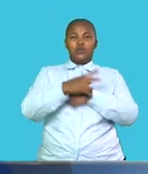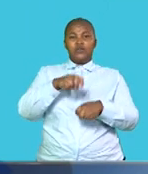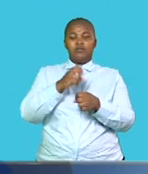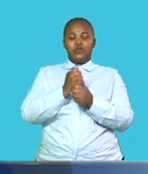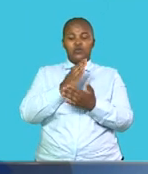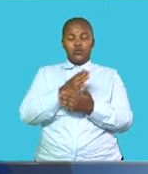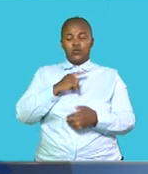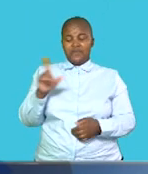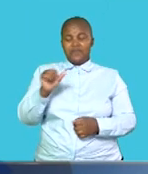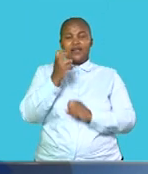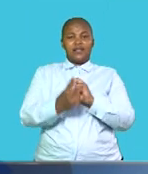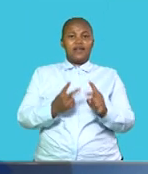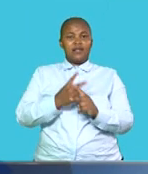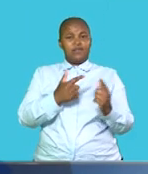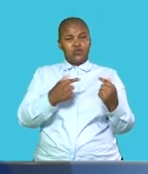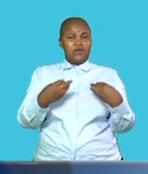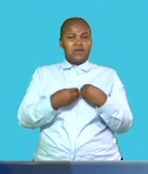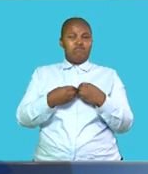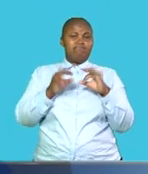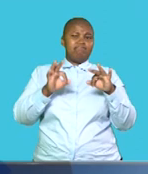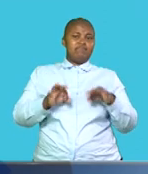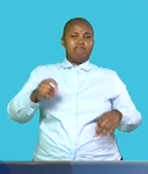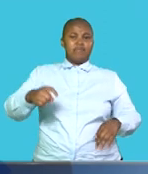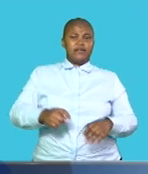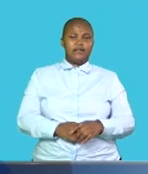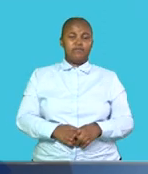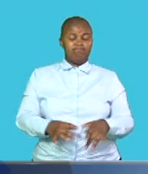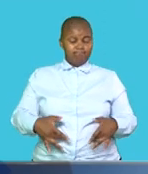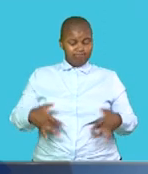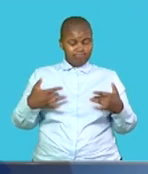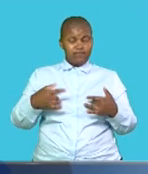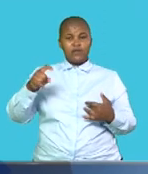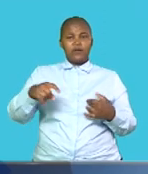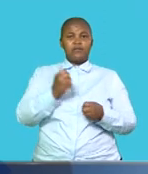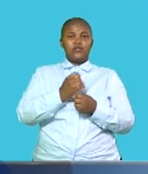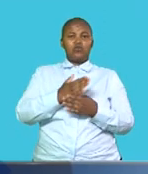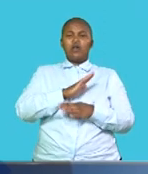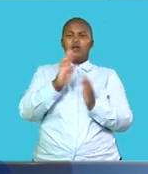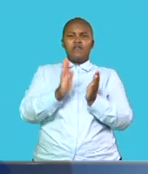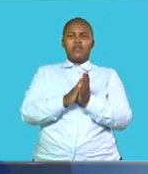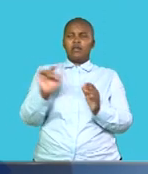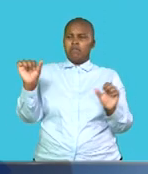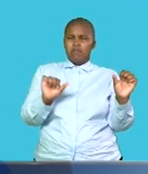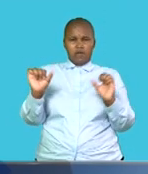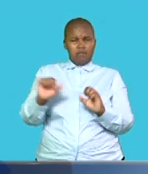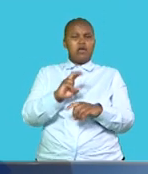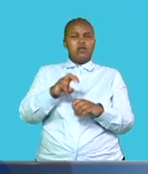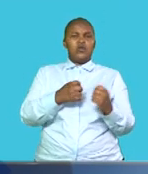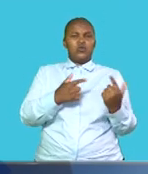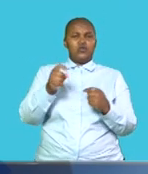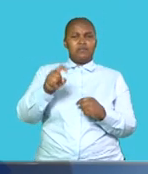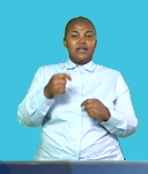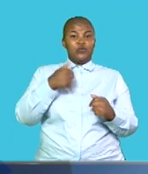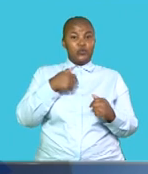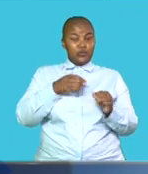back to our basics and we need to be alive and bring back all these things that we need. So as Citizens